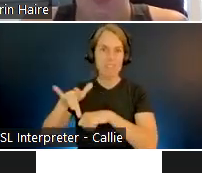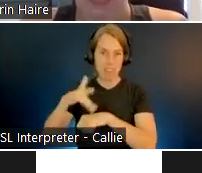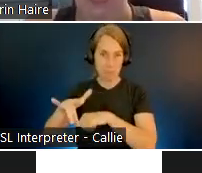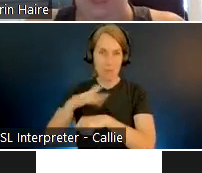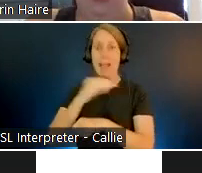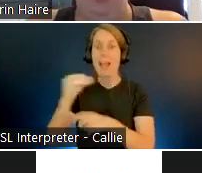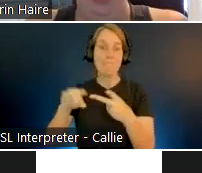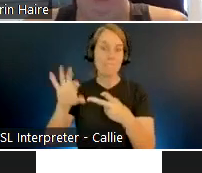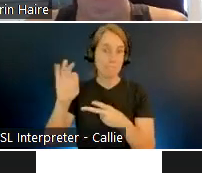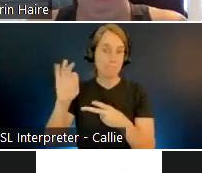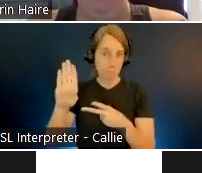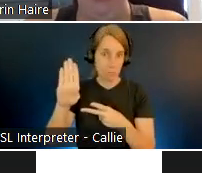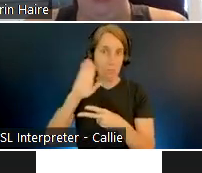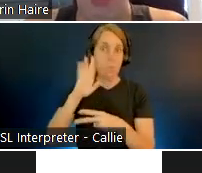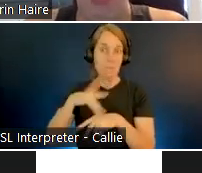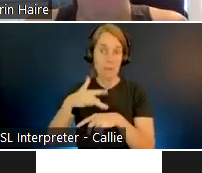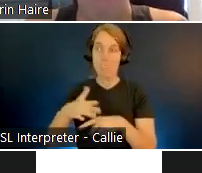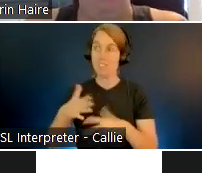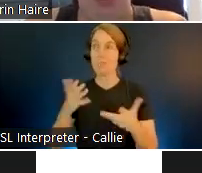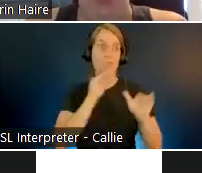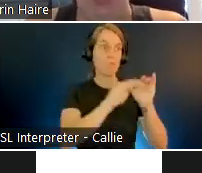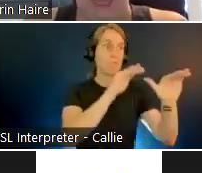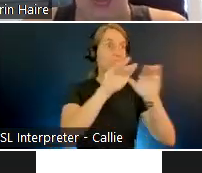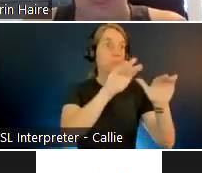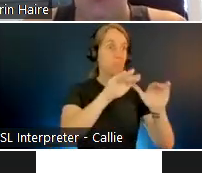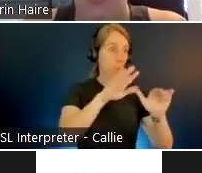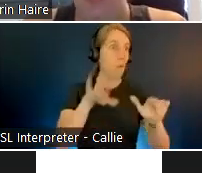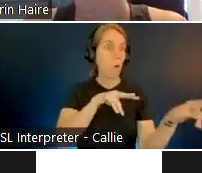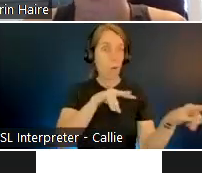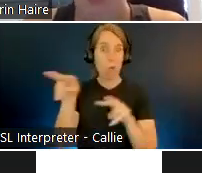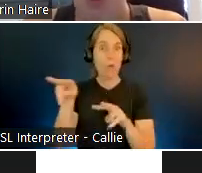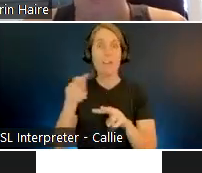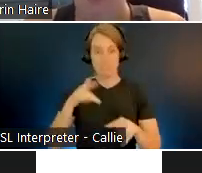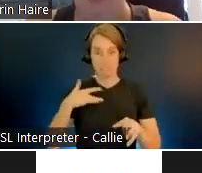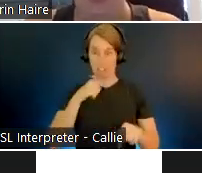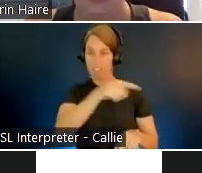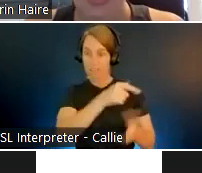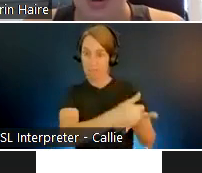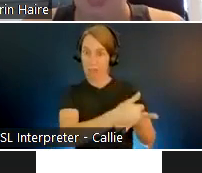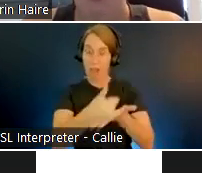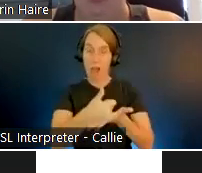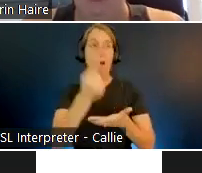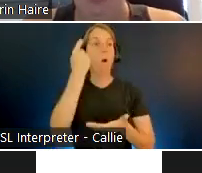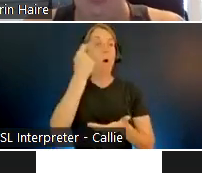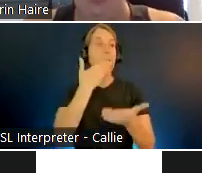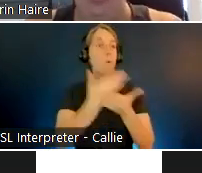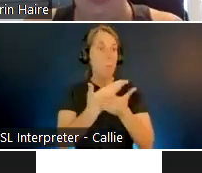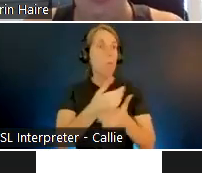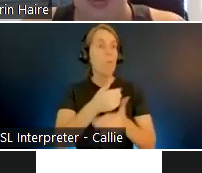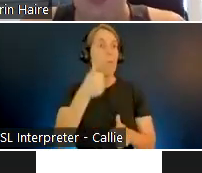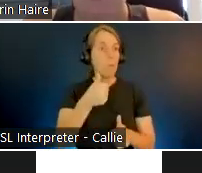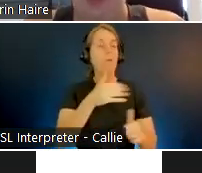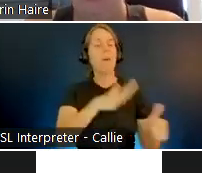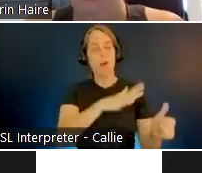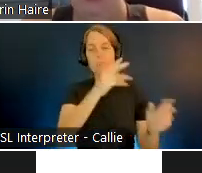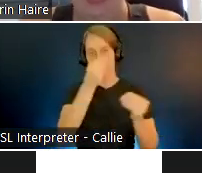So please do point people to it if you find the session useful, but you are being recorded today, and we like to let you know